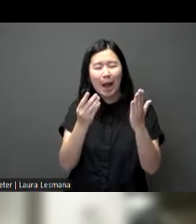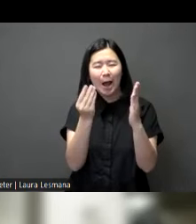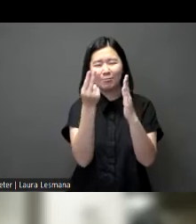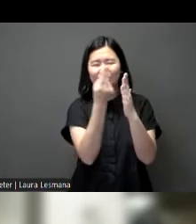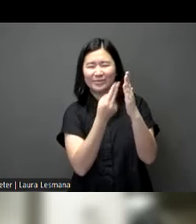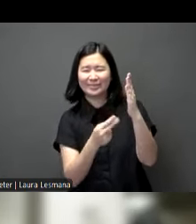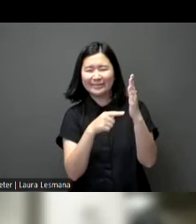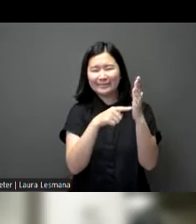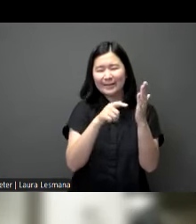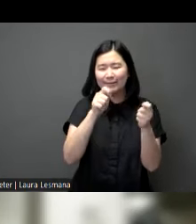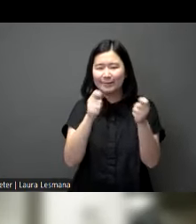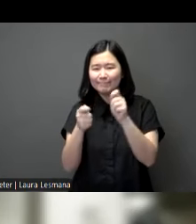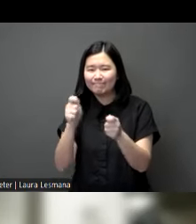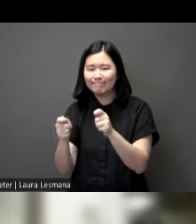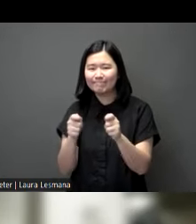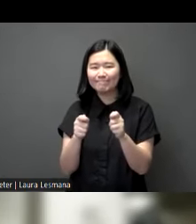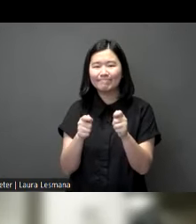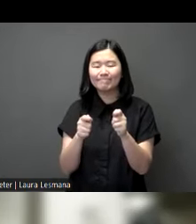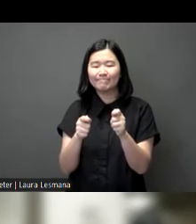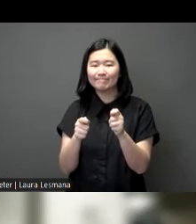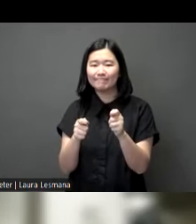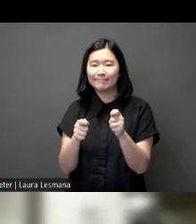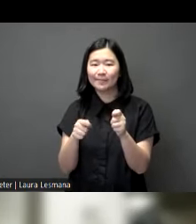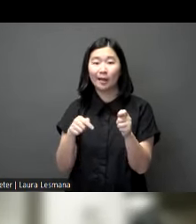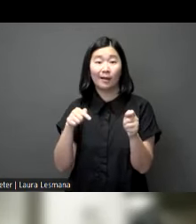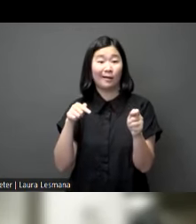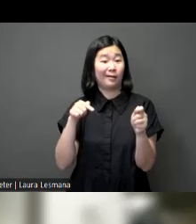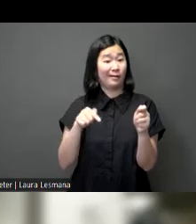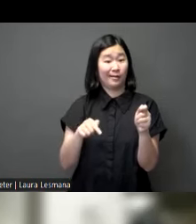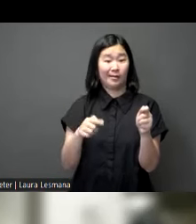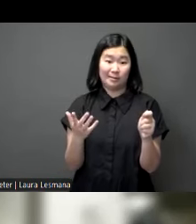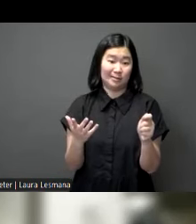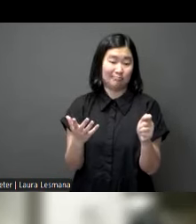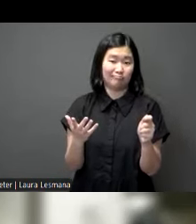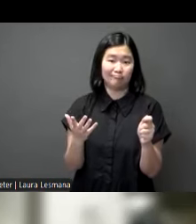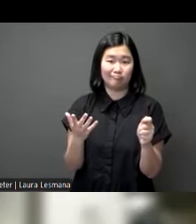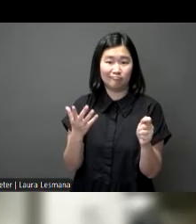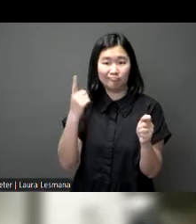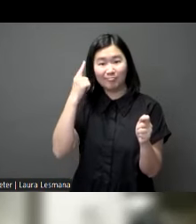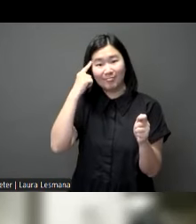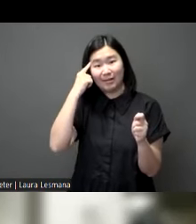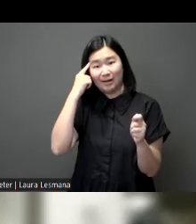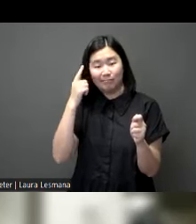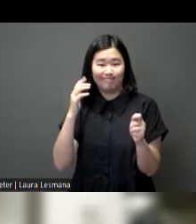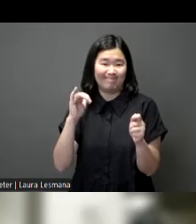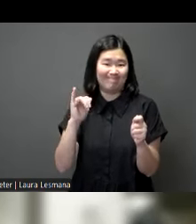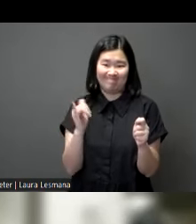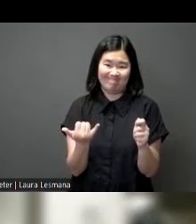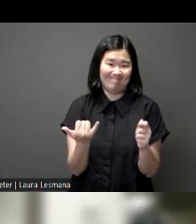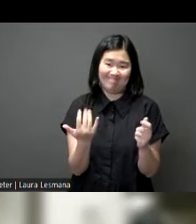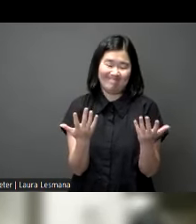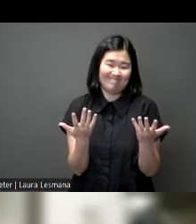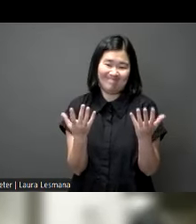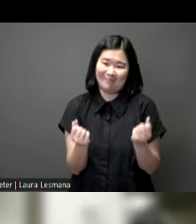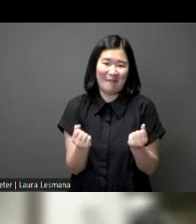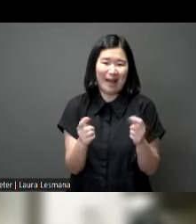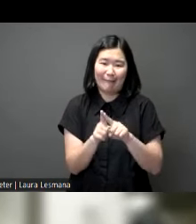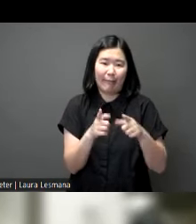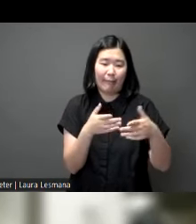and programs. They're not updated, and unfortunately, this has opened the door for us to turn back to try to